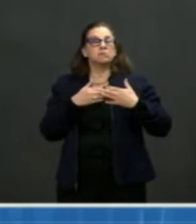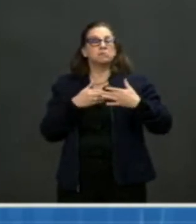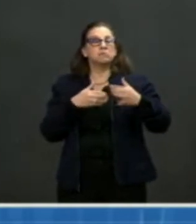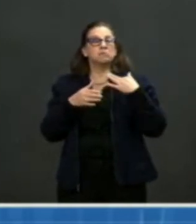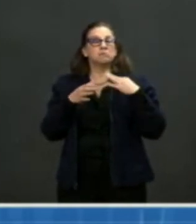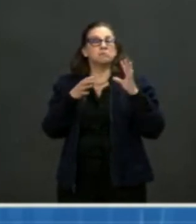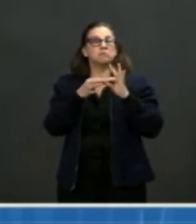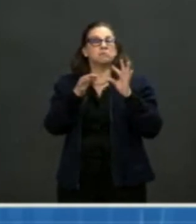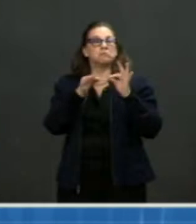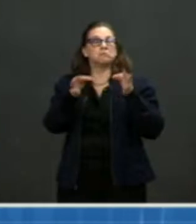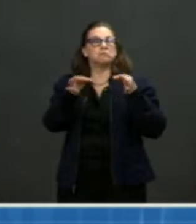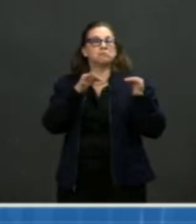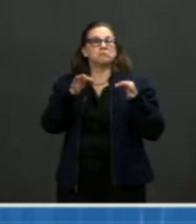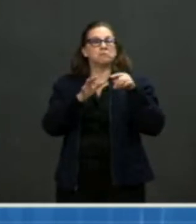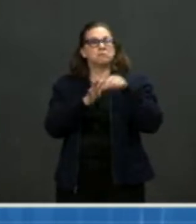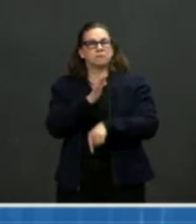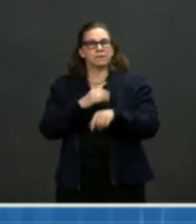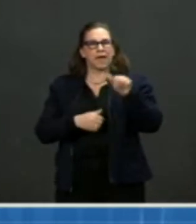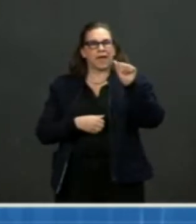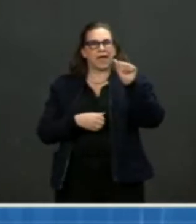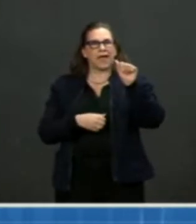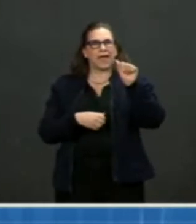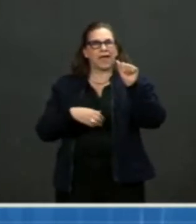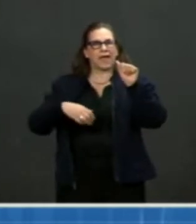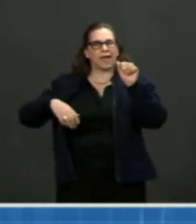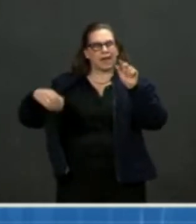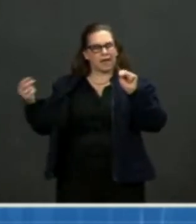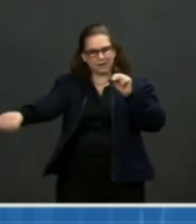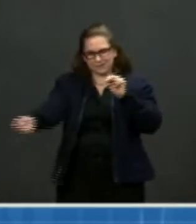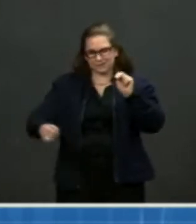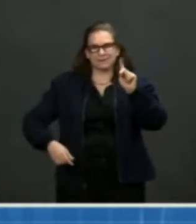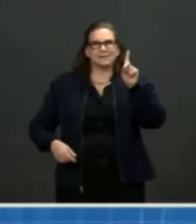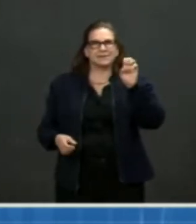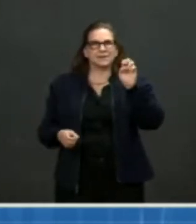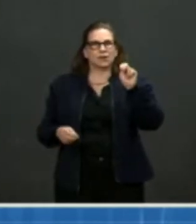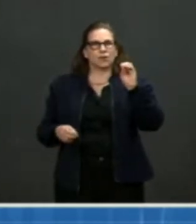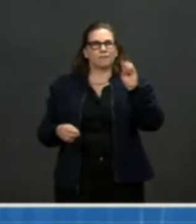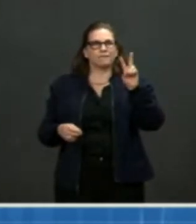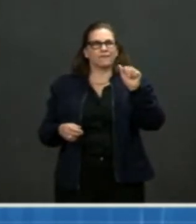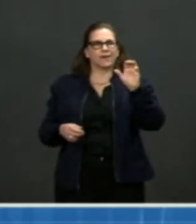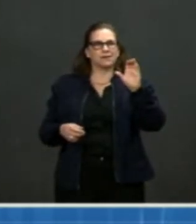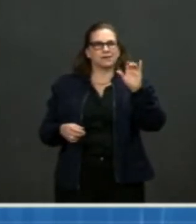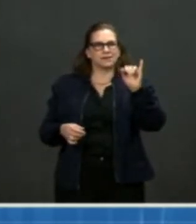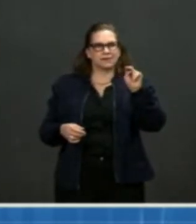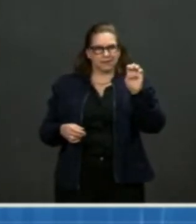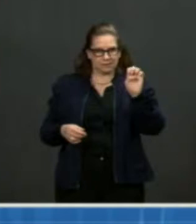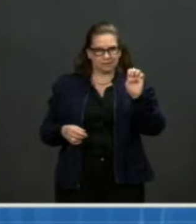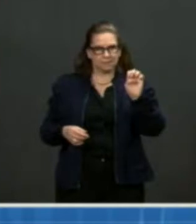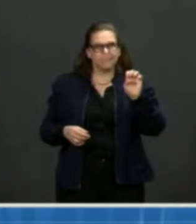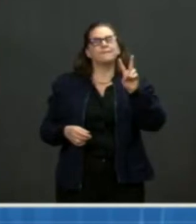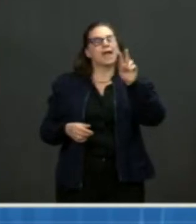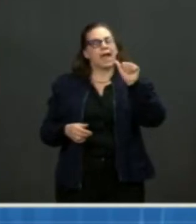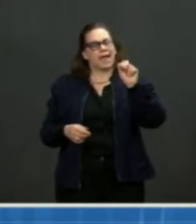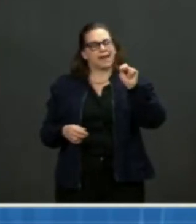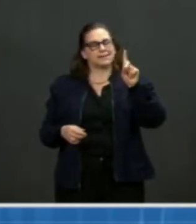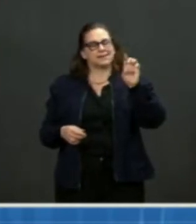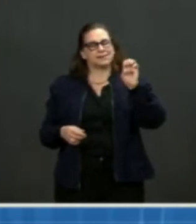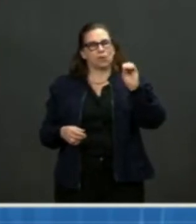by AstraZeneca, which yesterday revealed the results of their phase 3 trial. Next